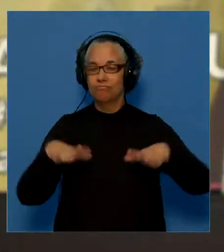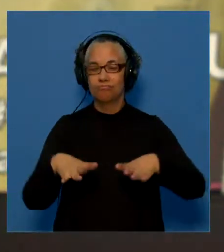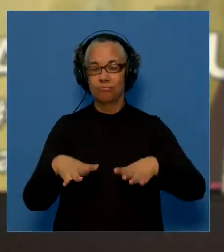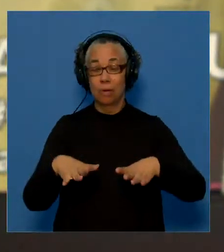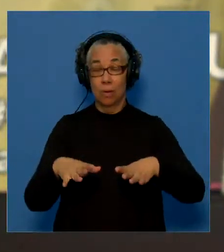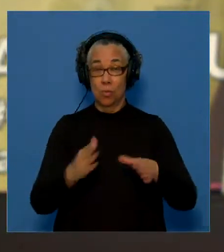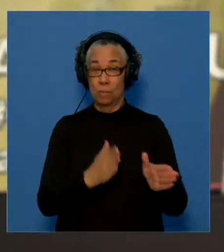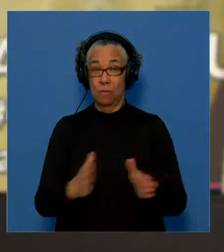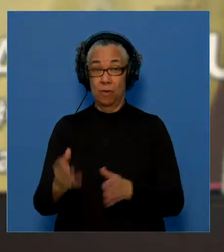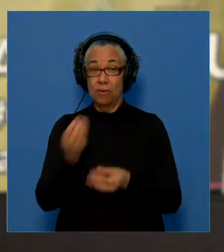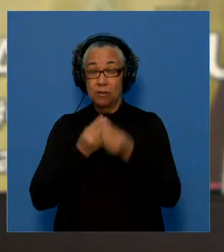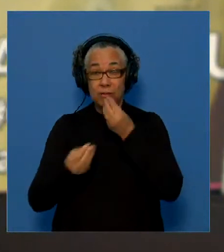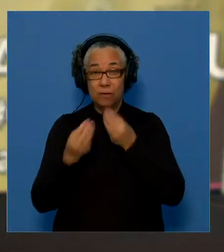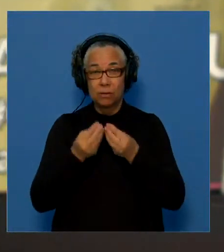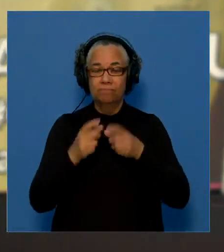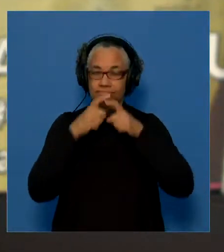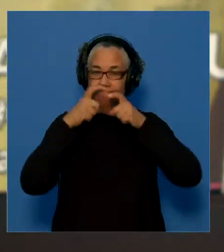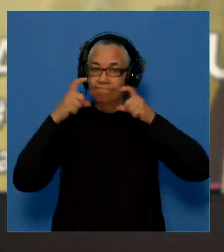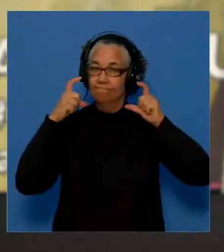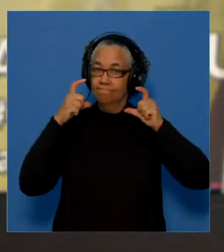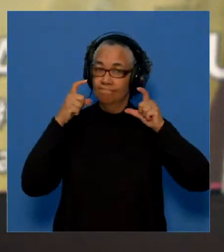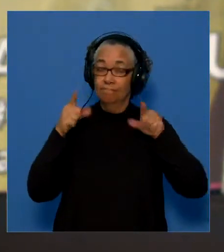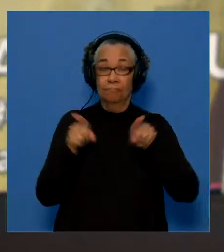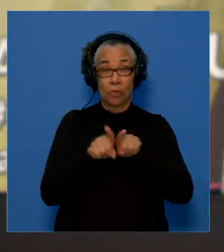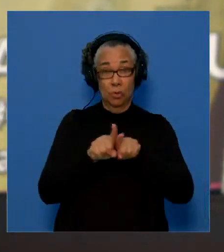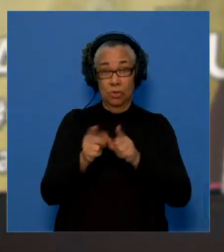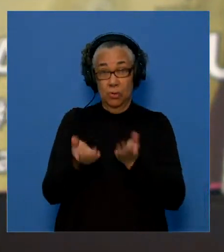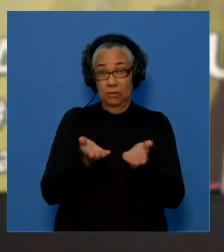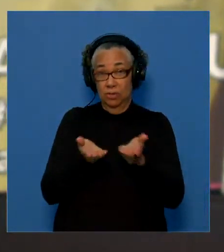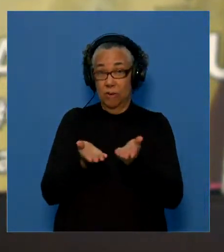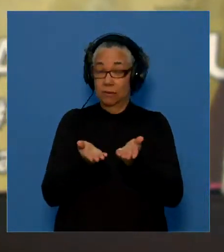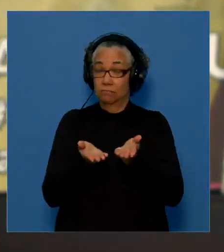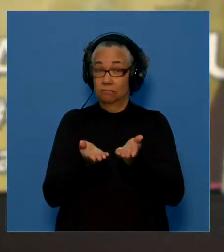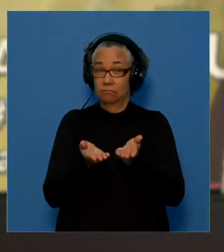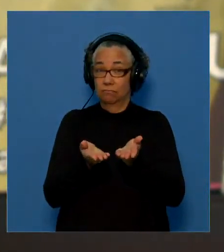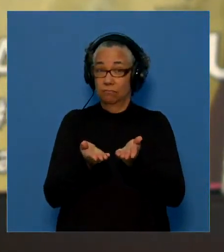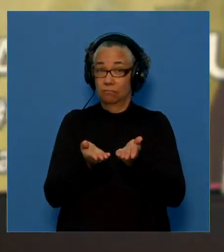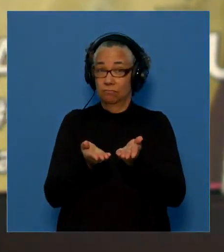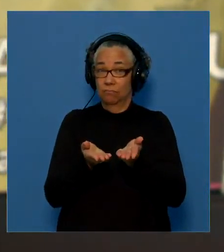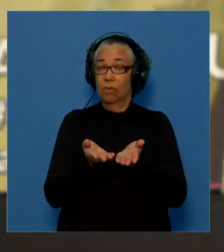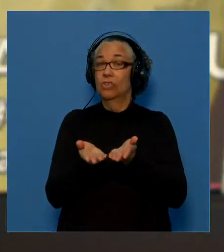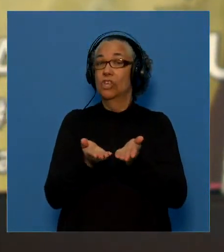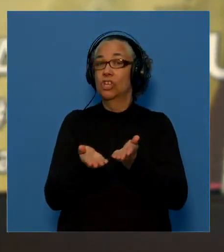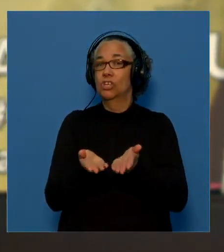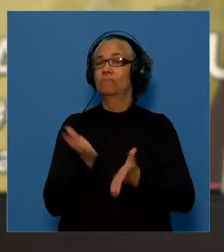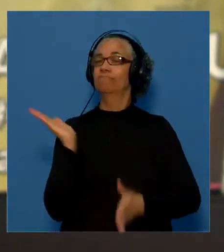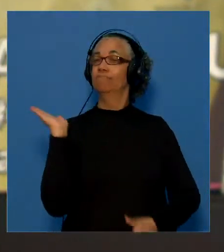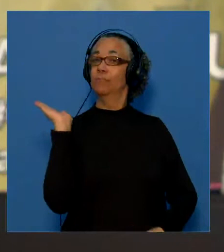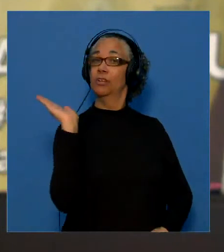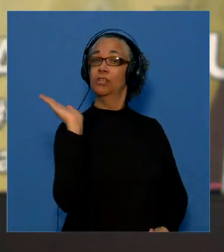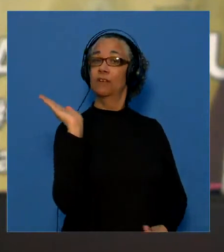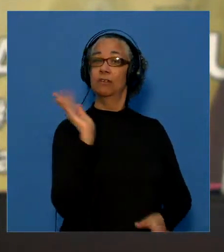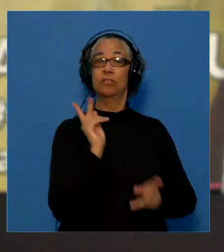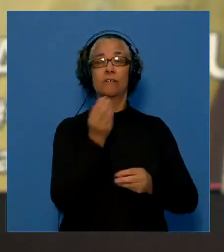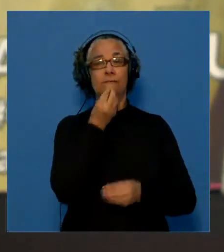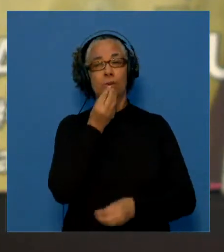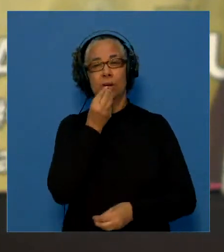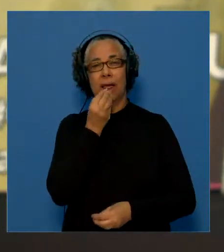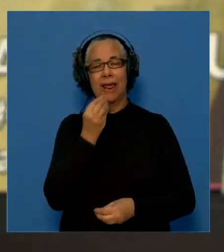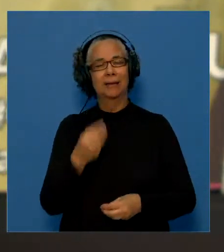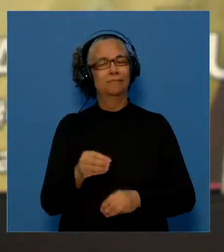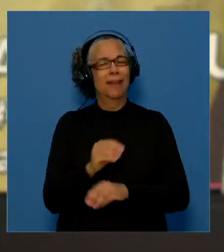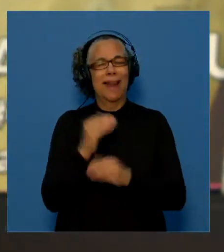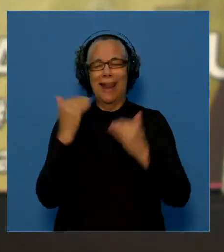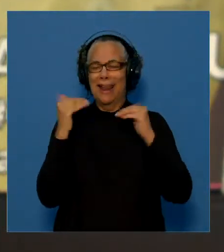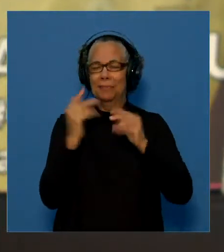or serving the food to others who do not live in your household. limit the people